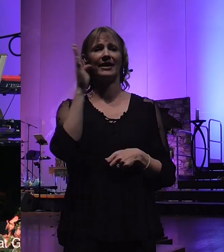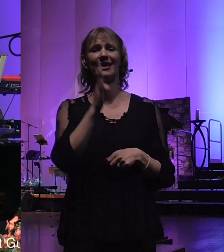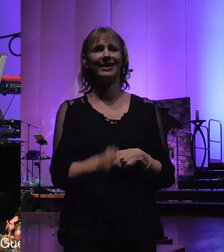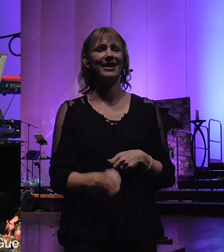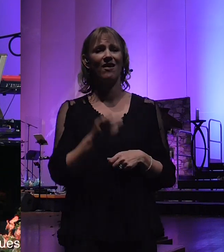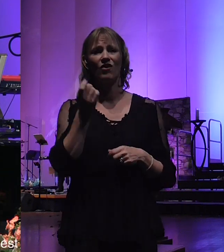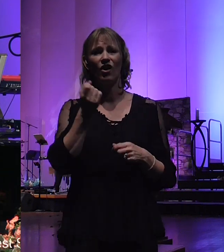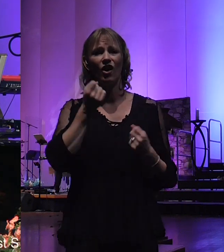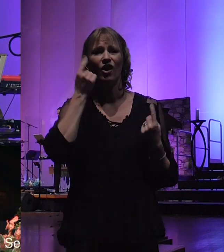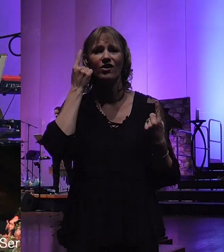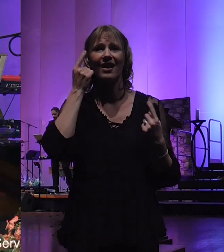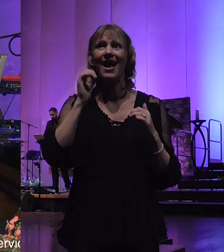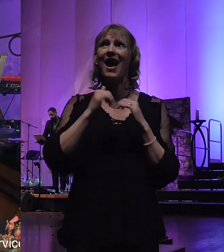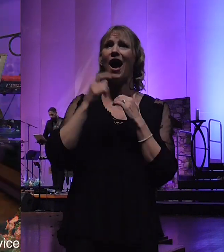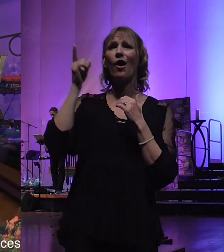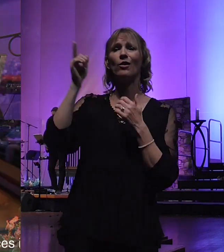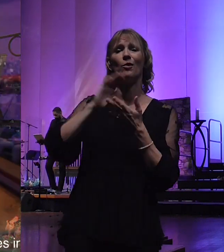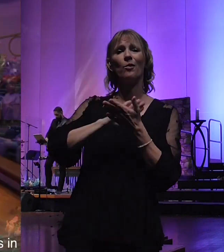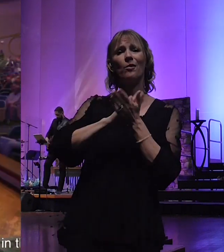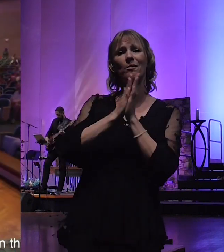how you turned out so good